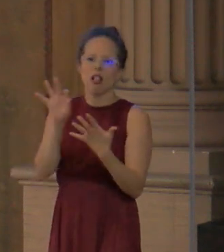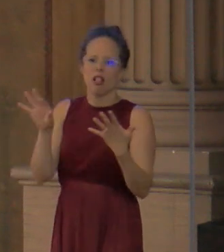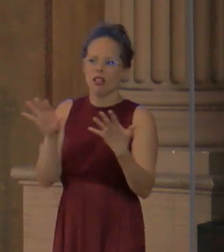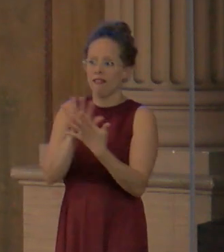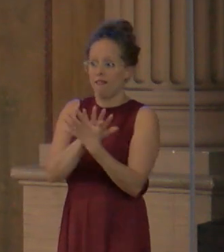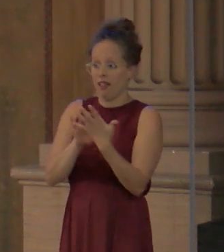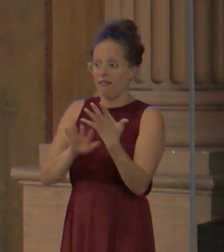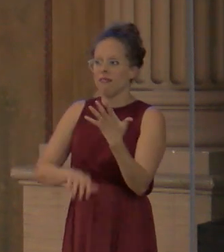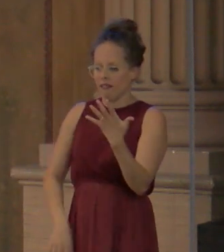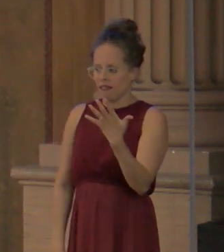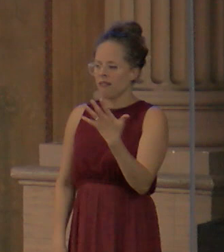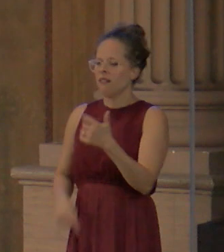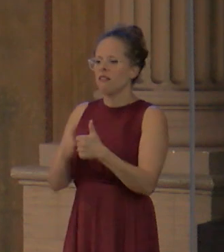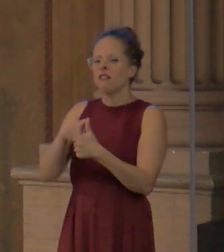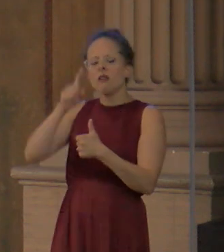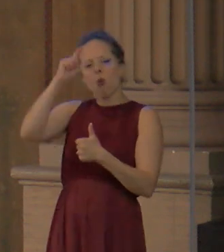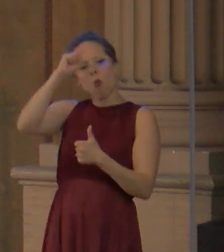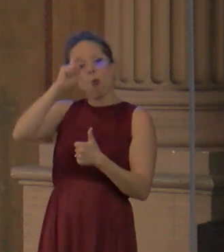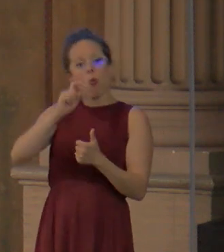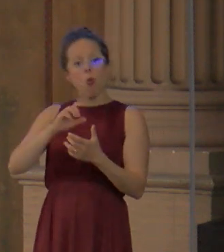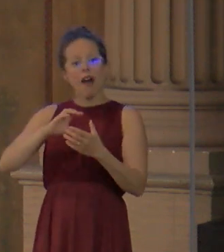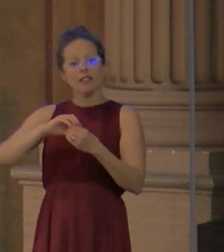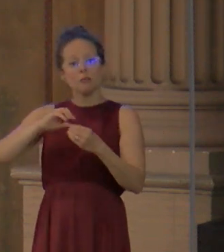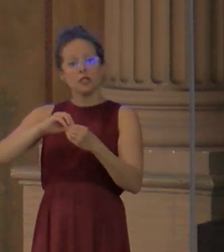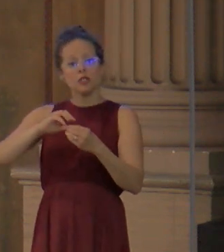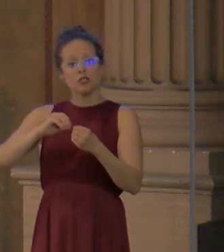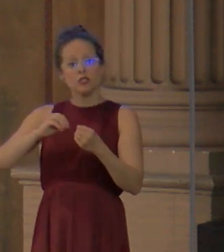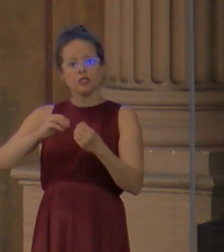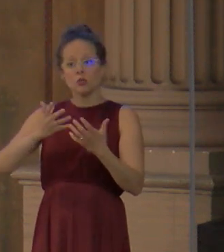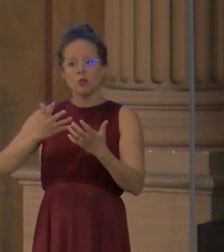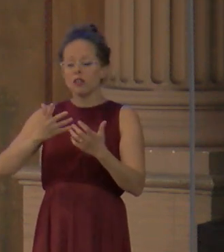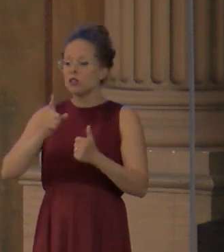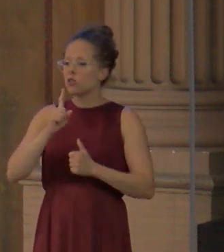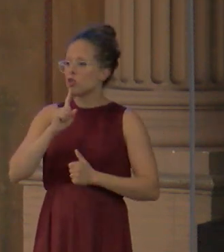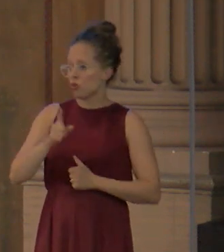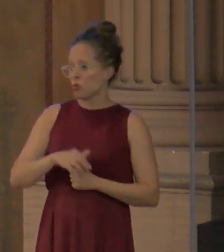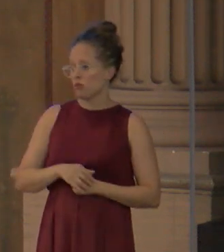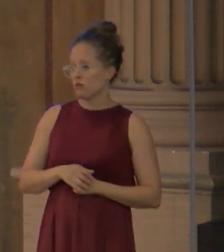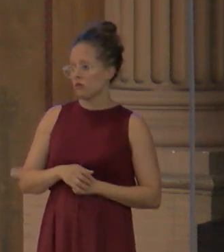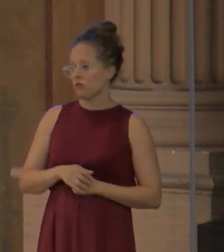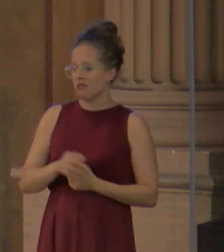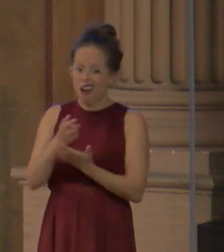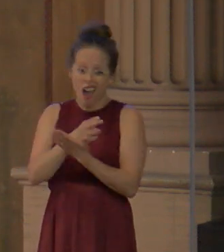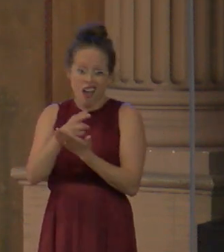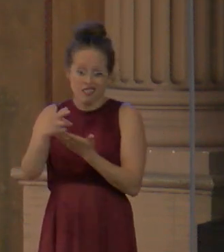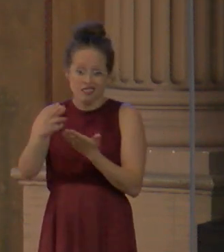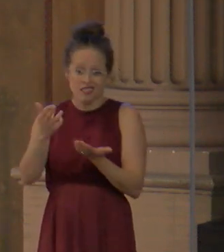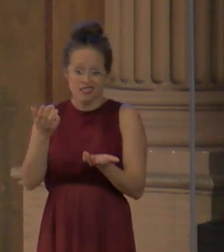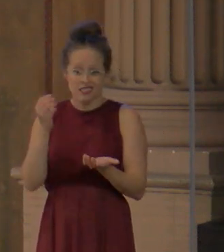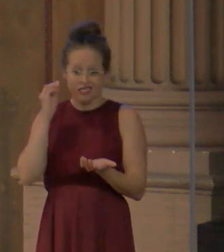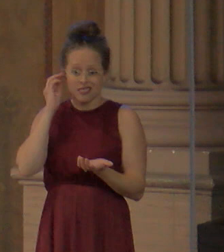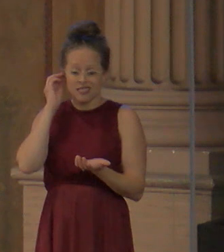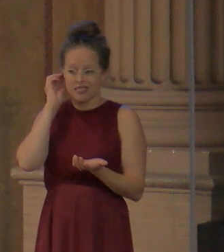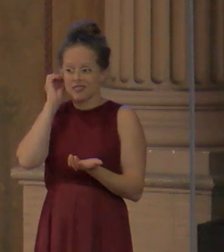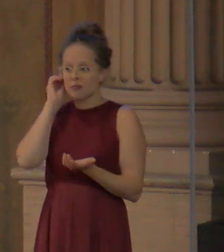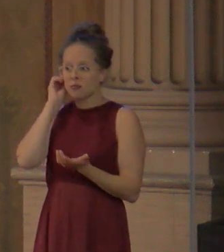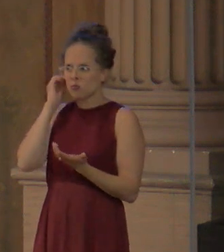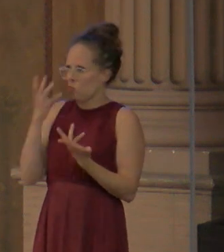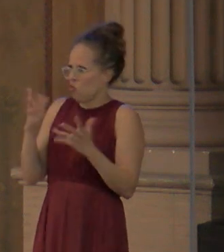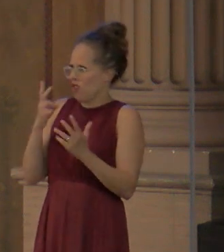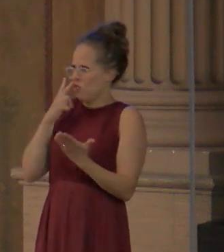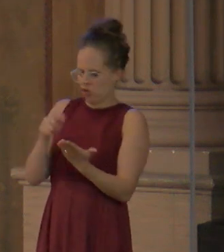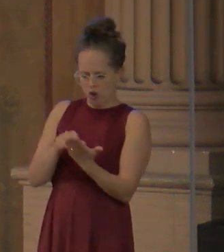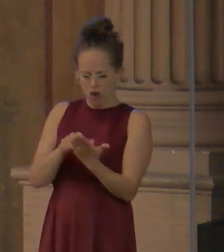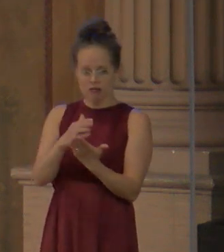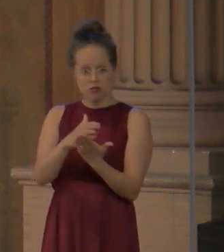The first one is that wise speech is true. The wise speech is honest. In fact, we saw that in Proverbs 8